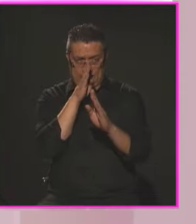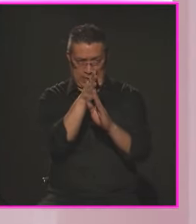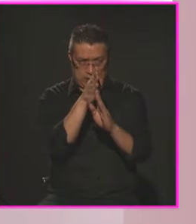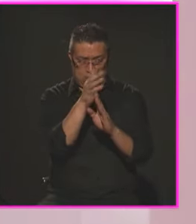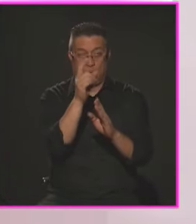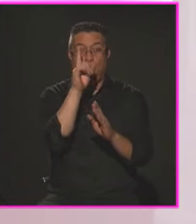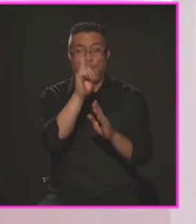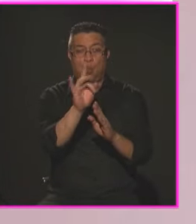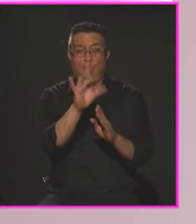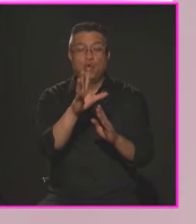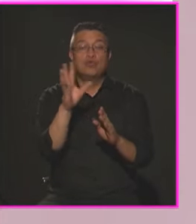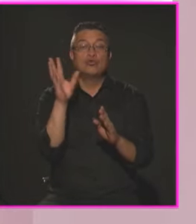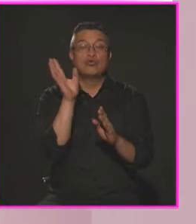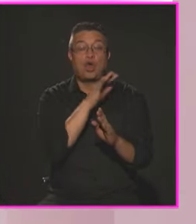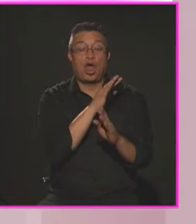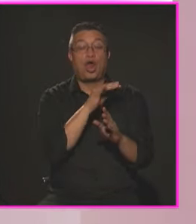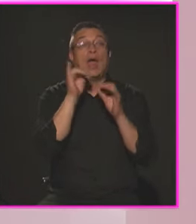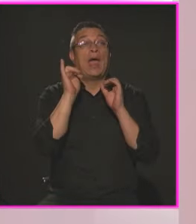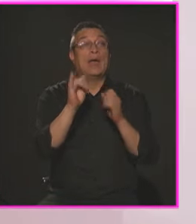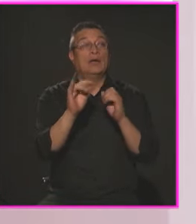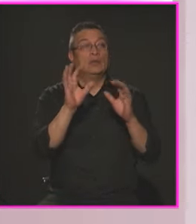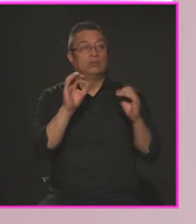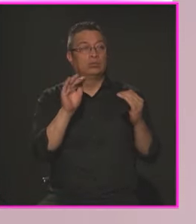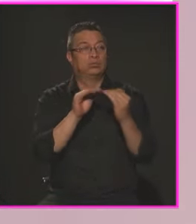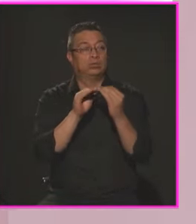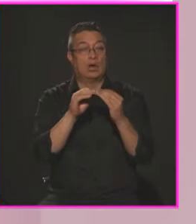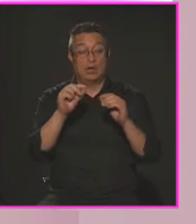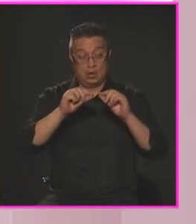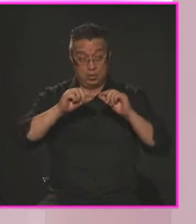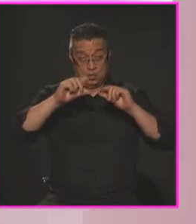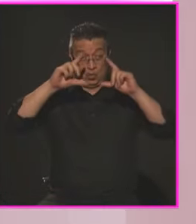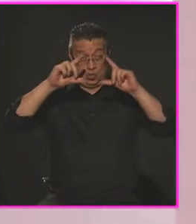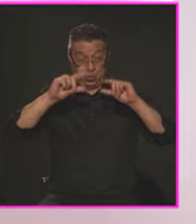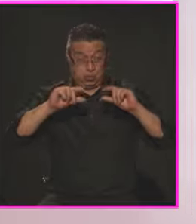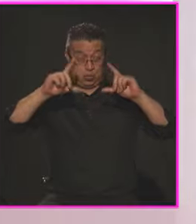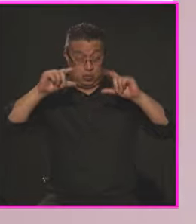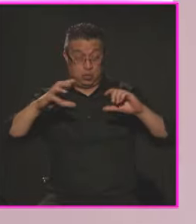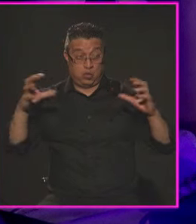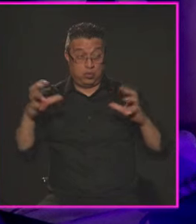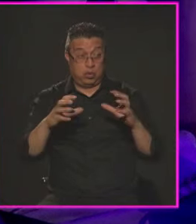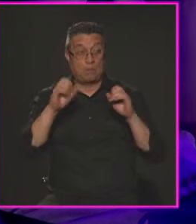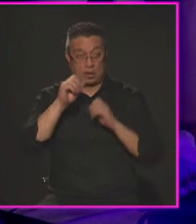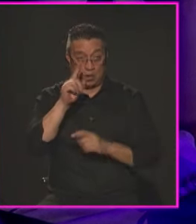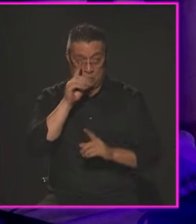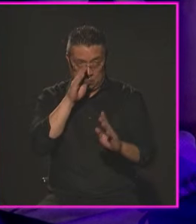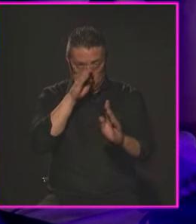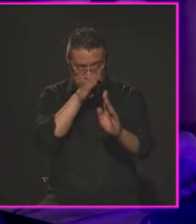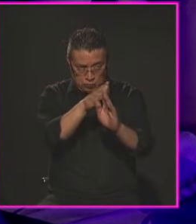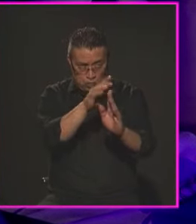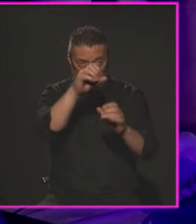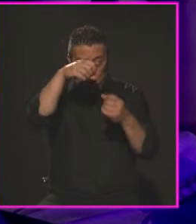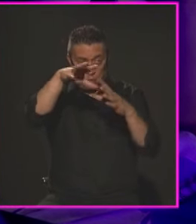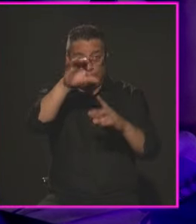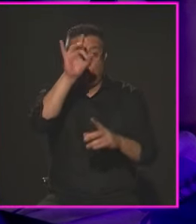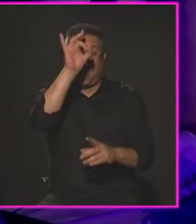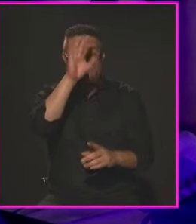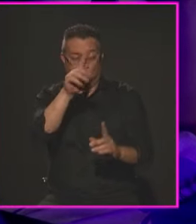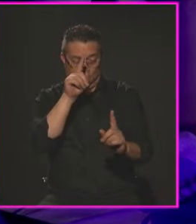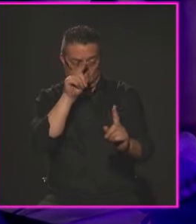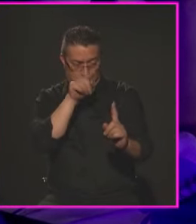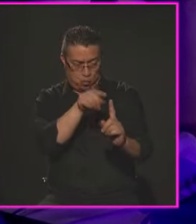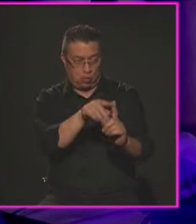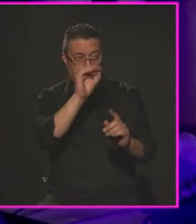coherent. The intensity is such that if you focus the light on a piece of material, you can reach the temperature which exists